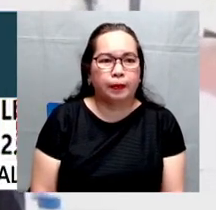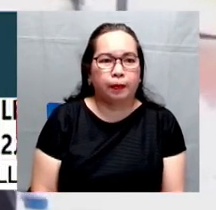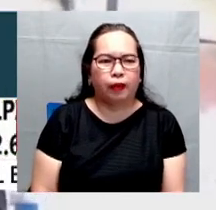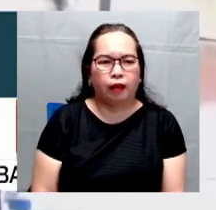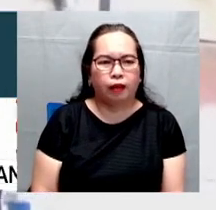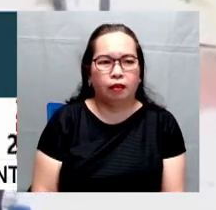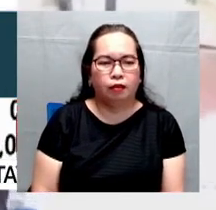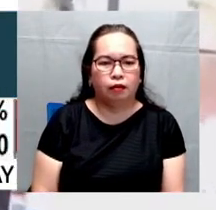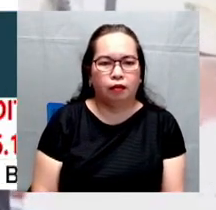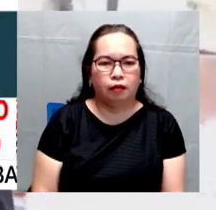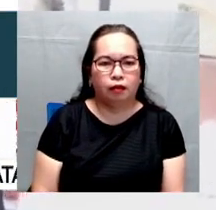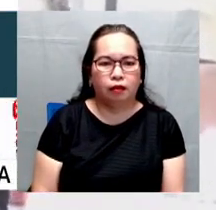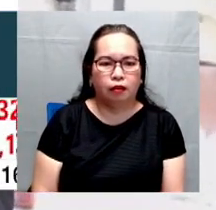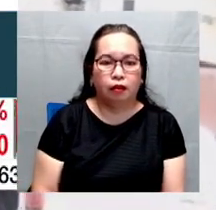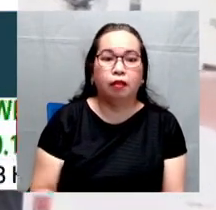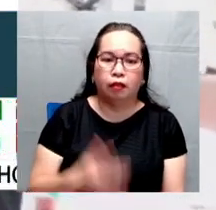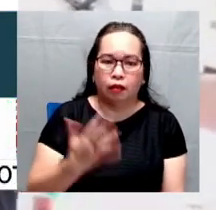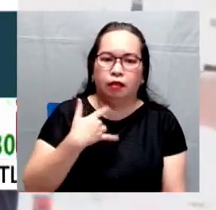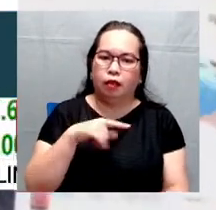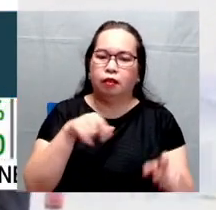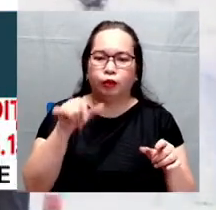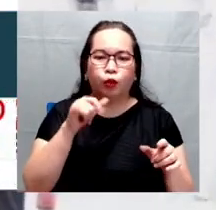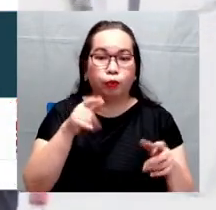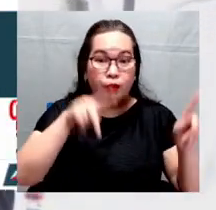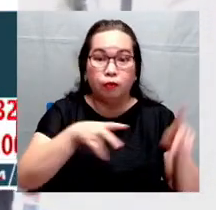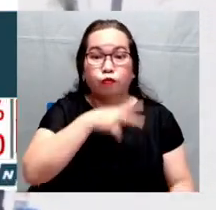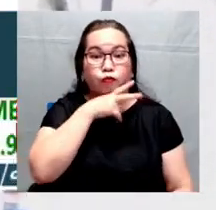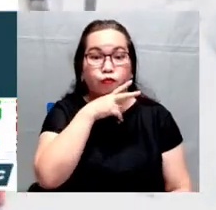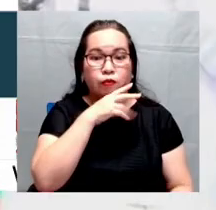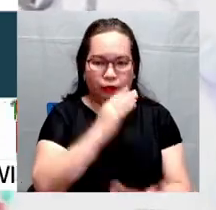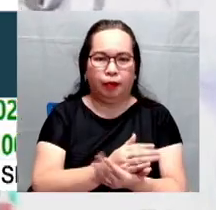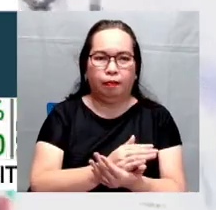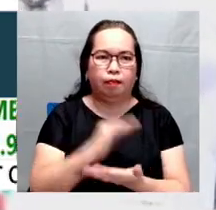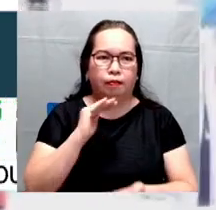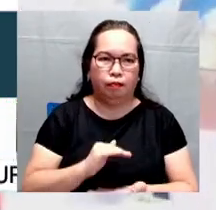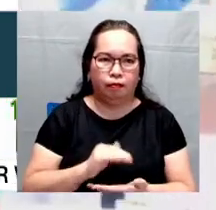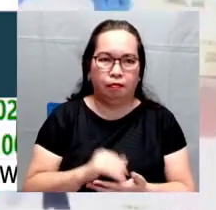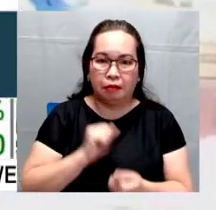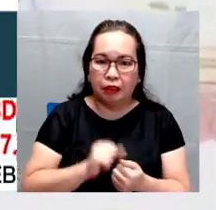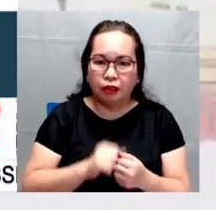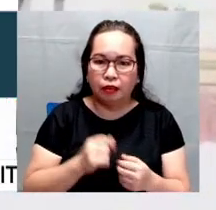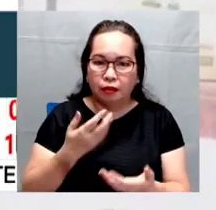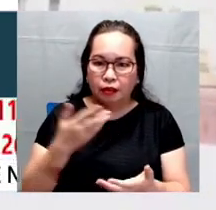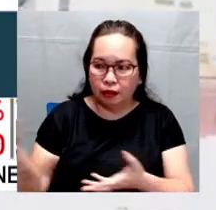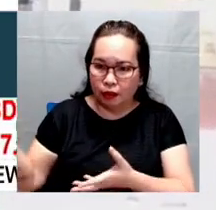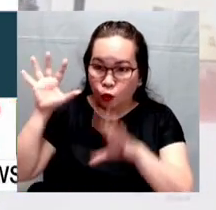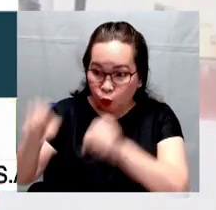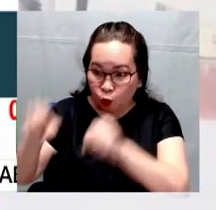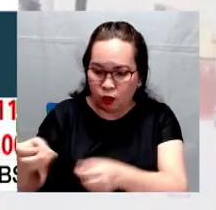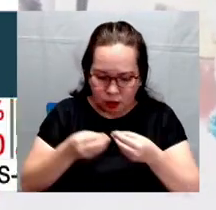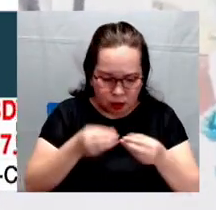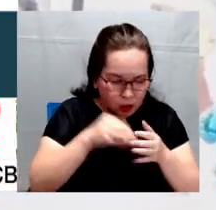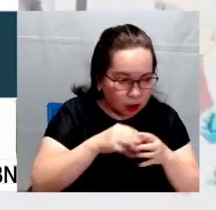Eh, hindi mag-iisip ang tao na nare-recycle. So, we intend to come up with a zero